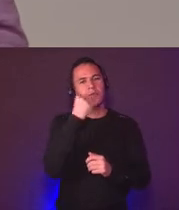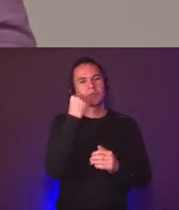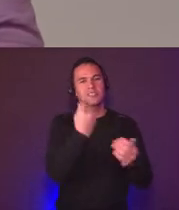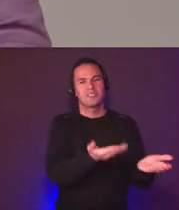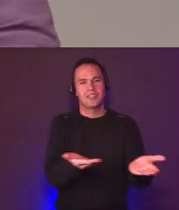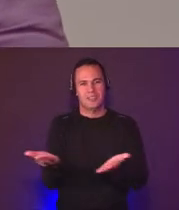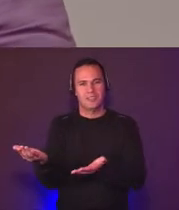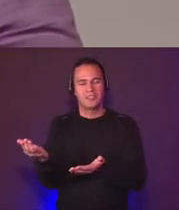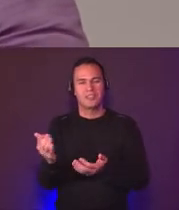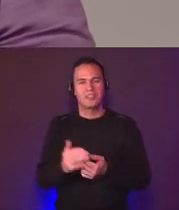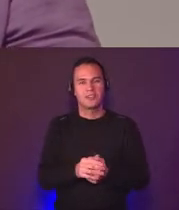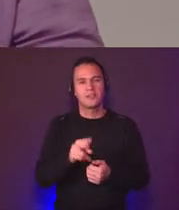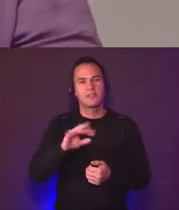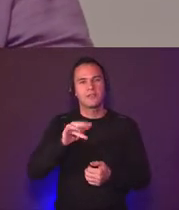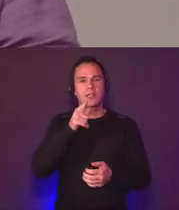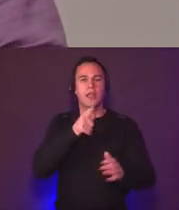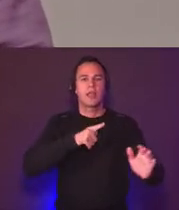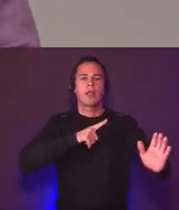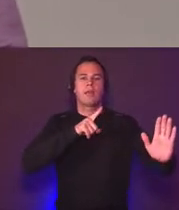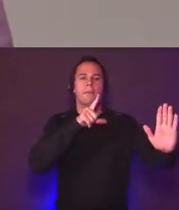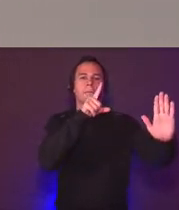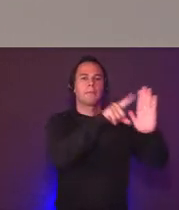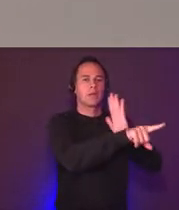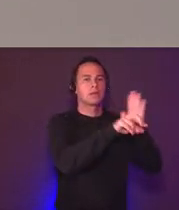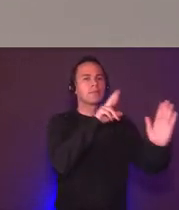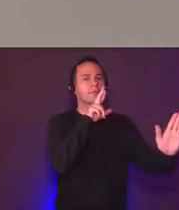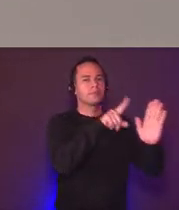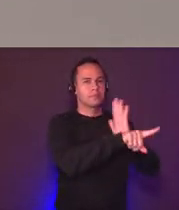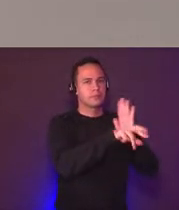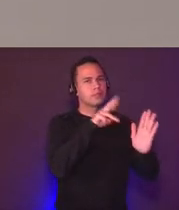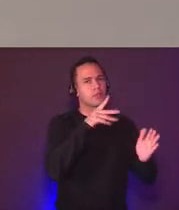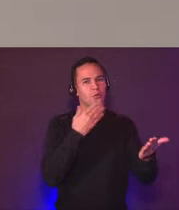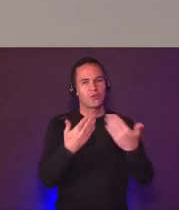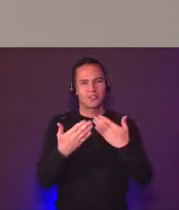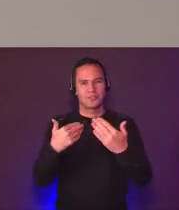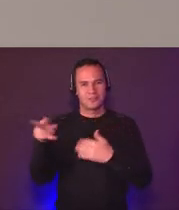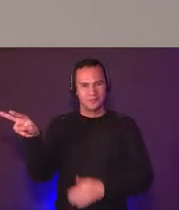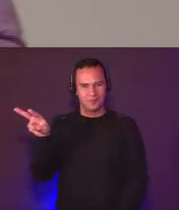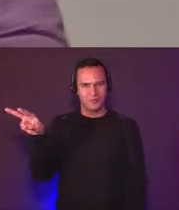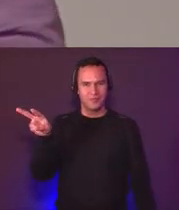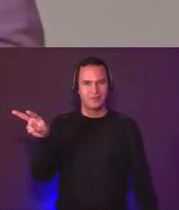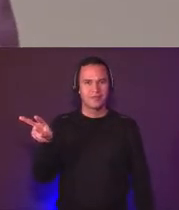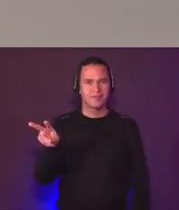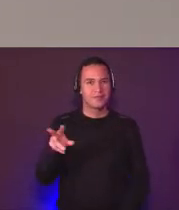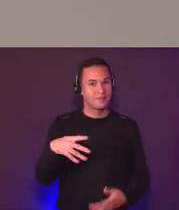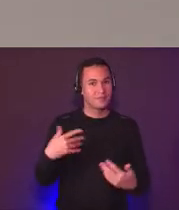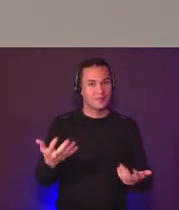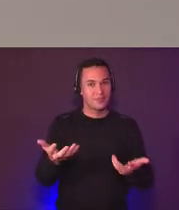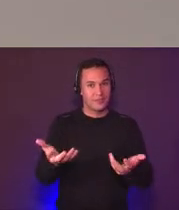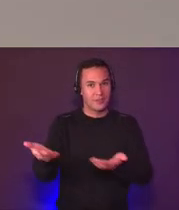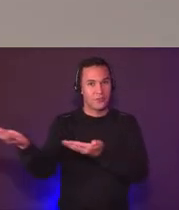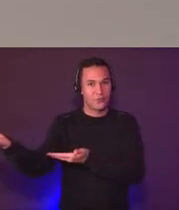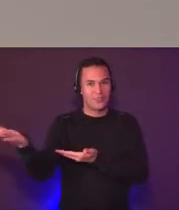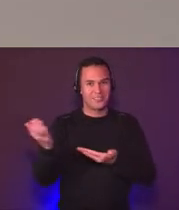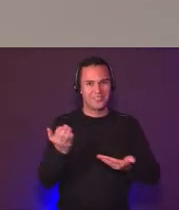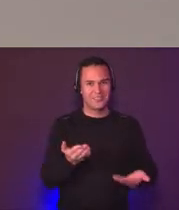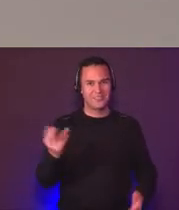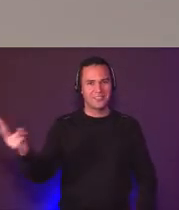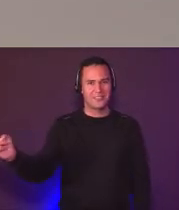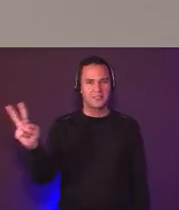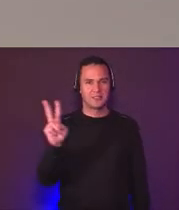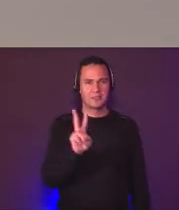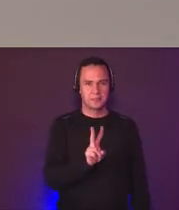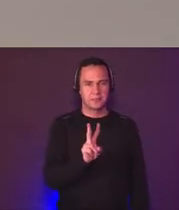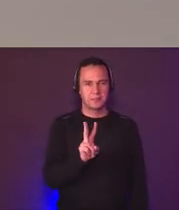Aproveitem, né? Vai ter a parte de perguntas também, vai ser uma conversa entre os dois. Então, gostaria de chamar aqui, para